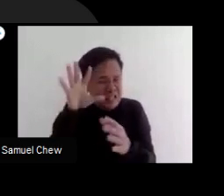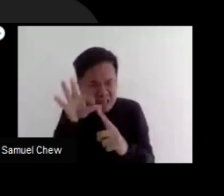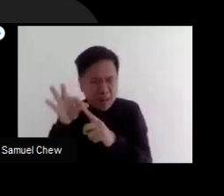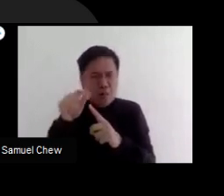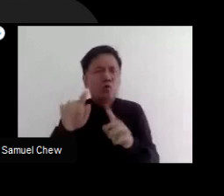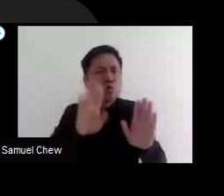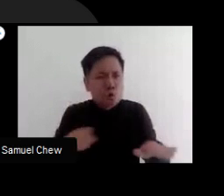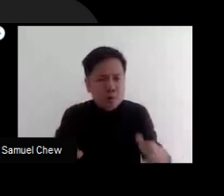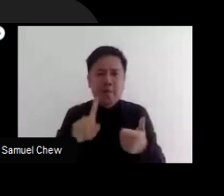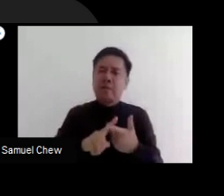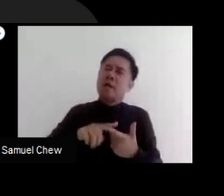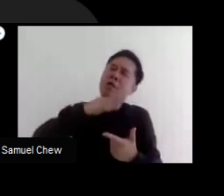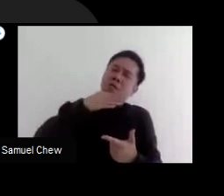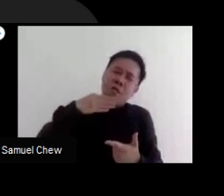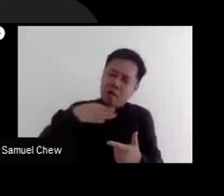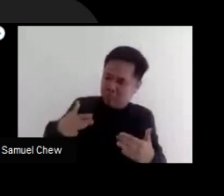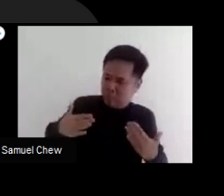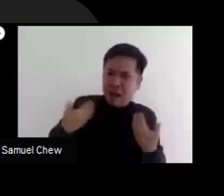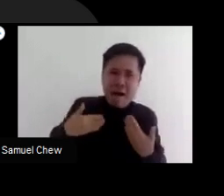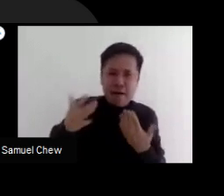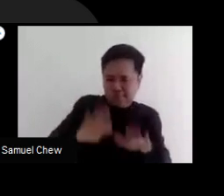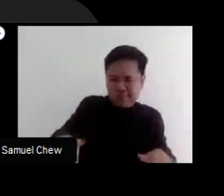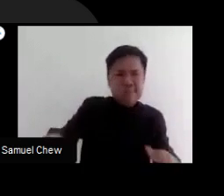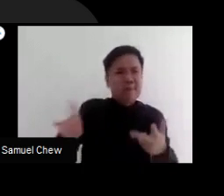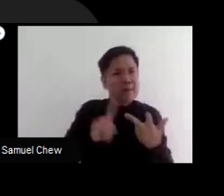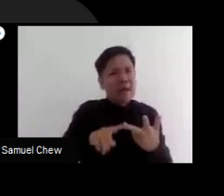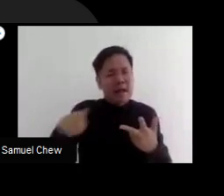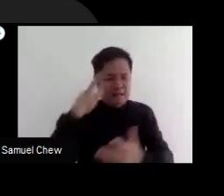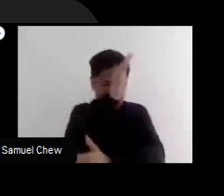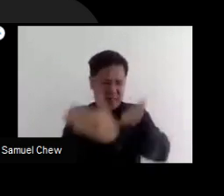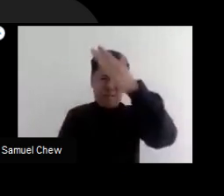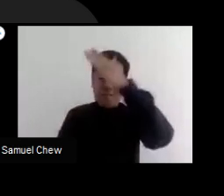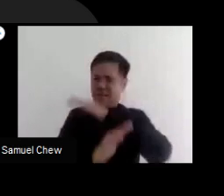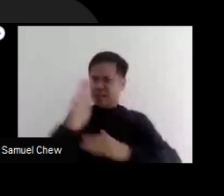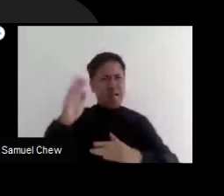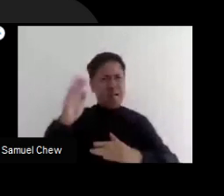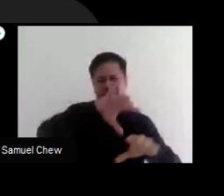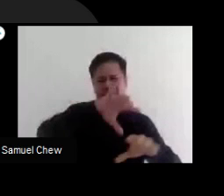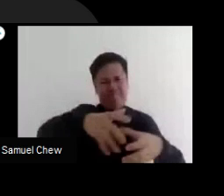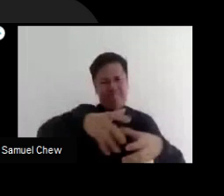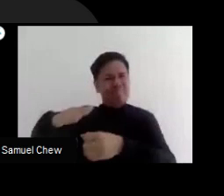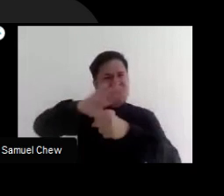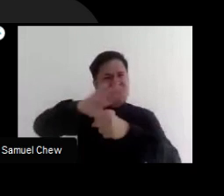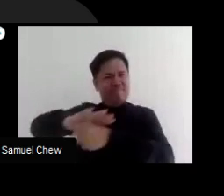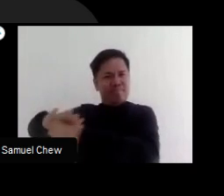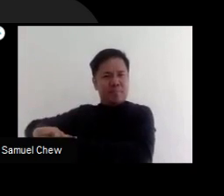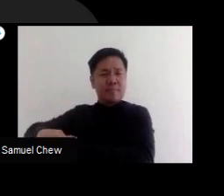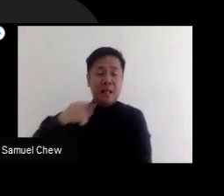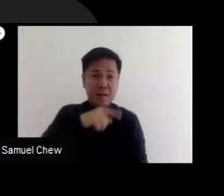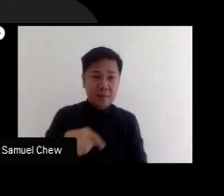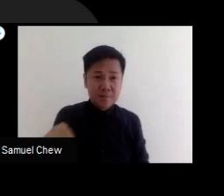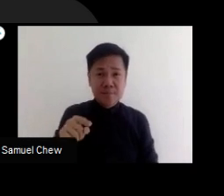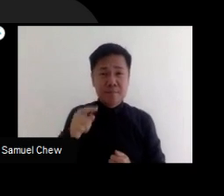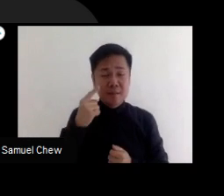the elderly, and persons with disabilities. UCM undermines right to